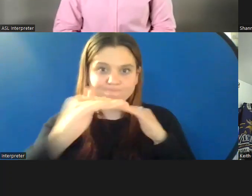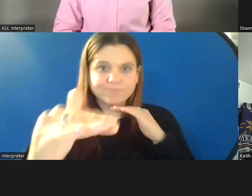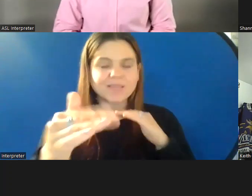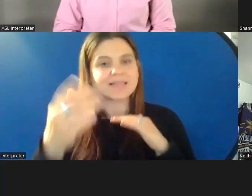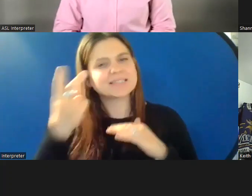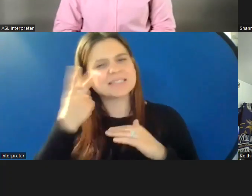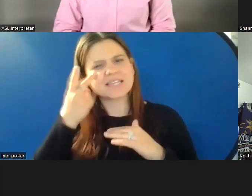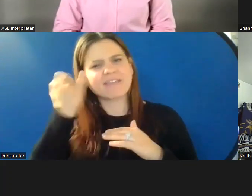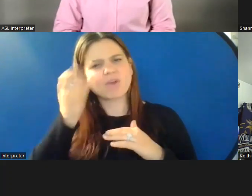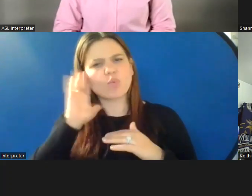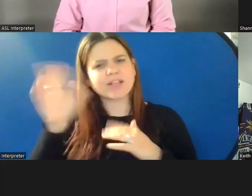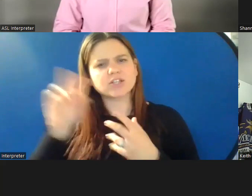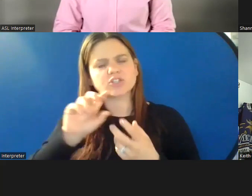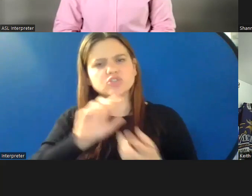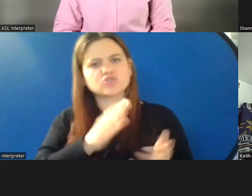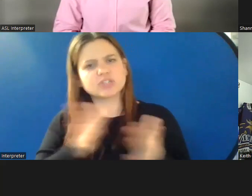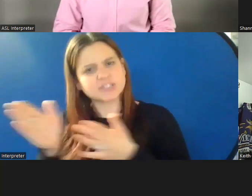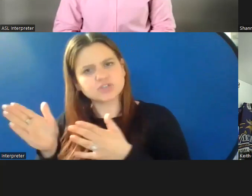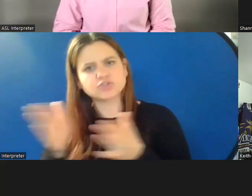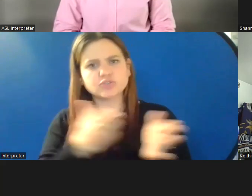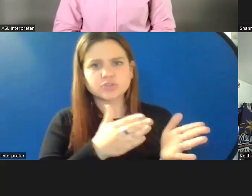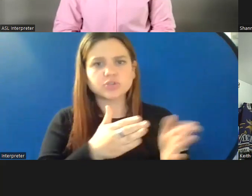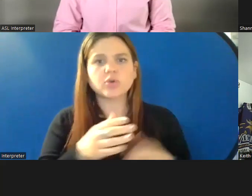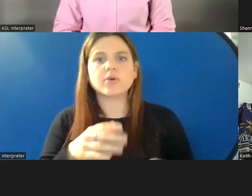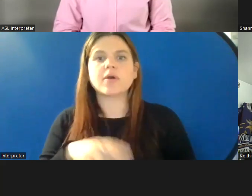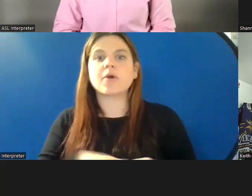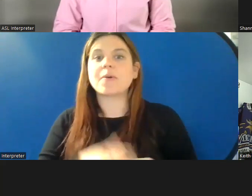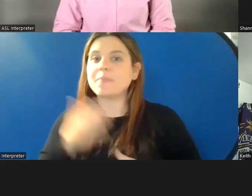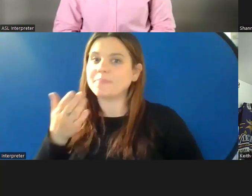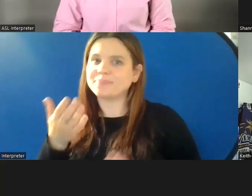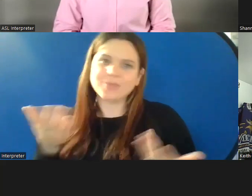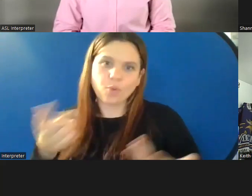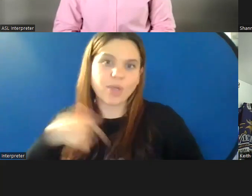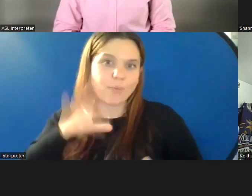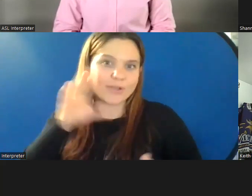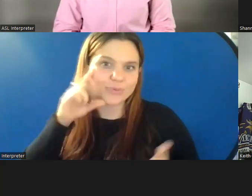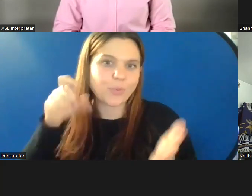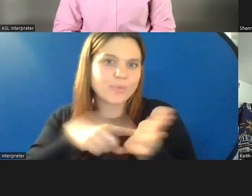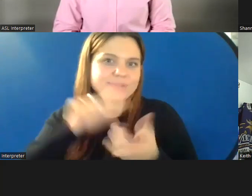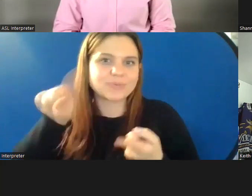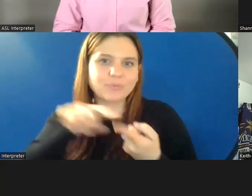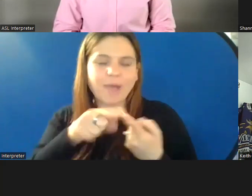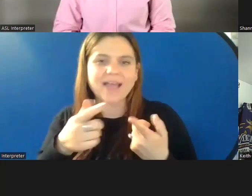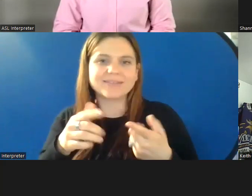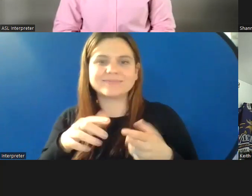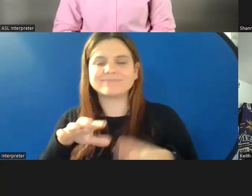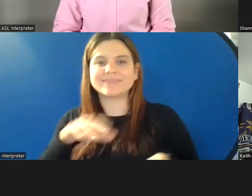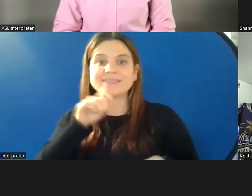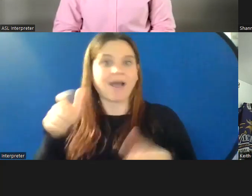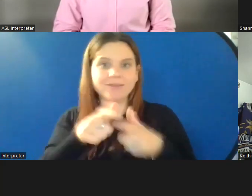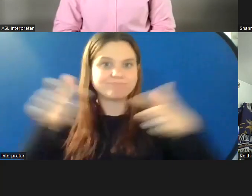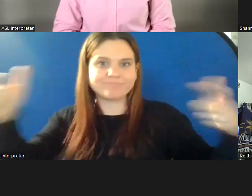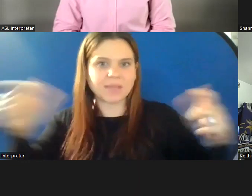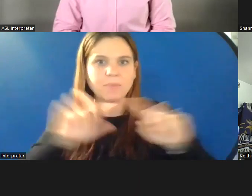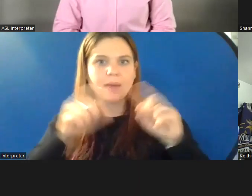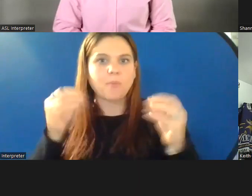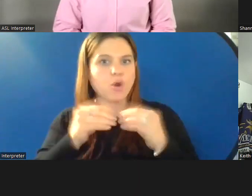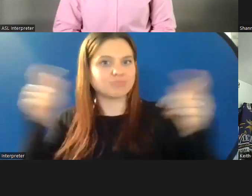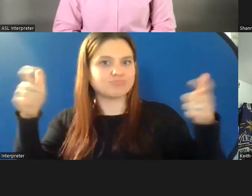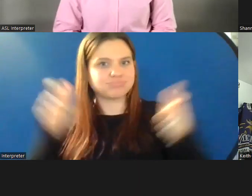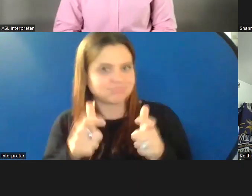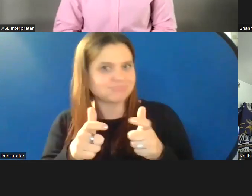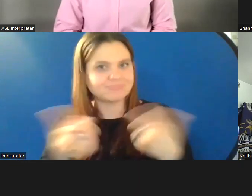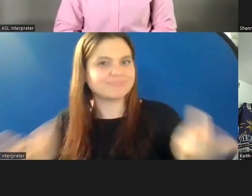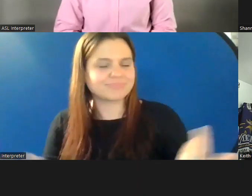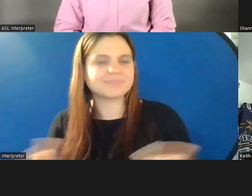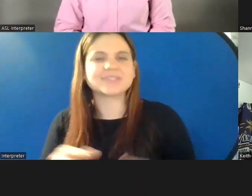another, or seeing reduction in abundances of hares or other species that we're monitoring, I think that's when we'll get.